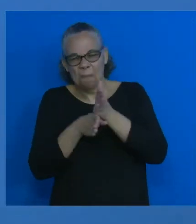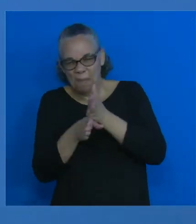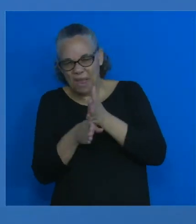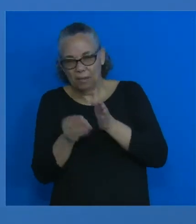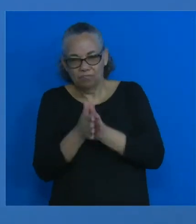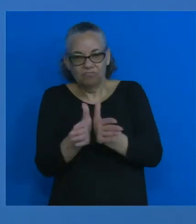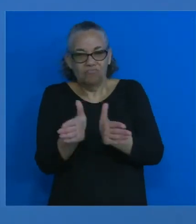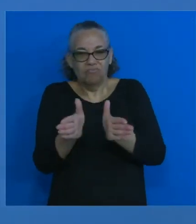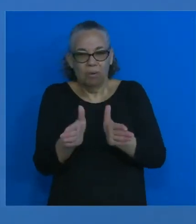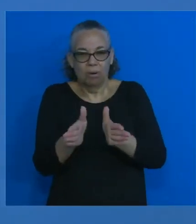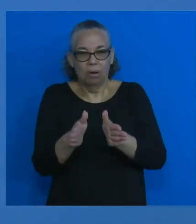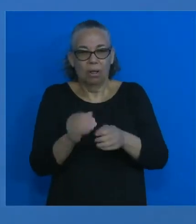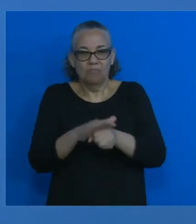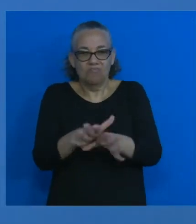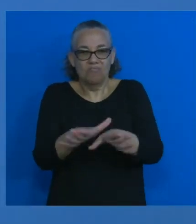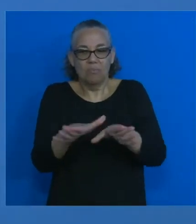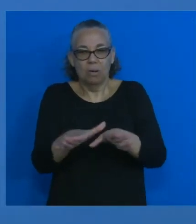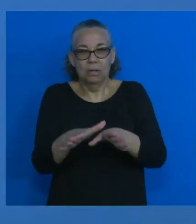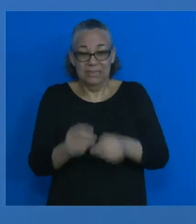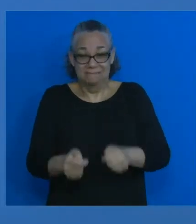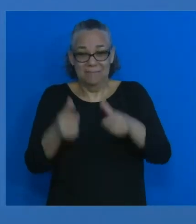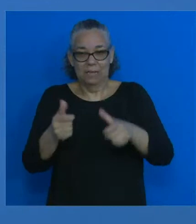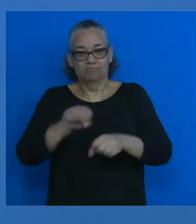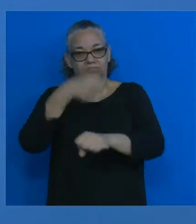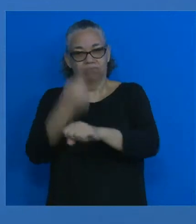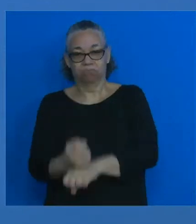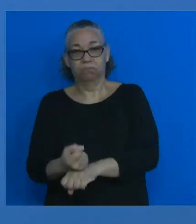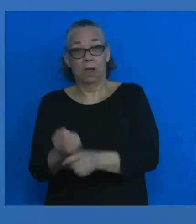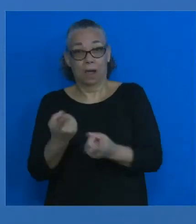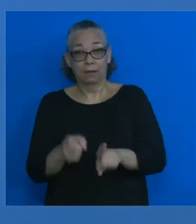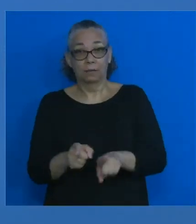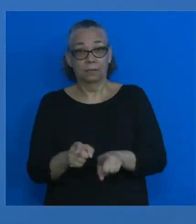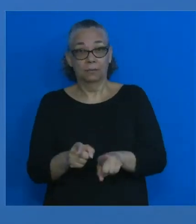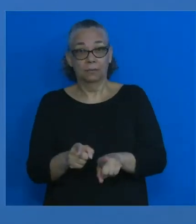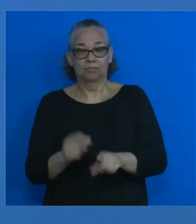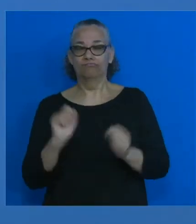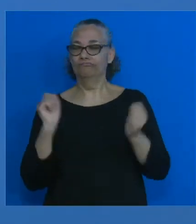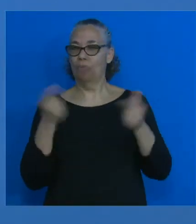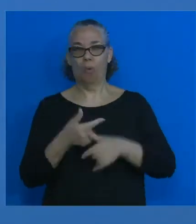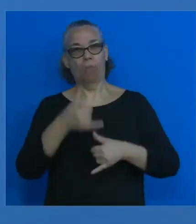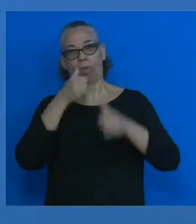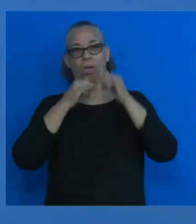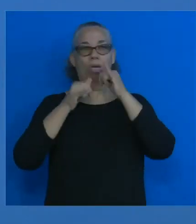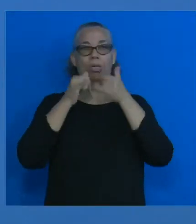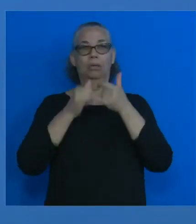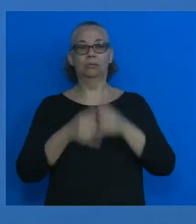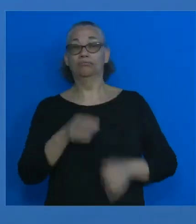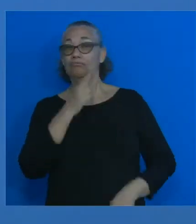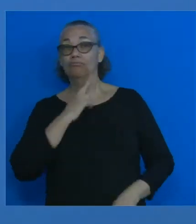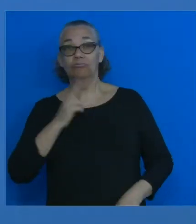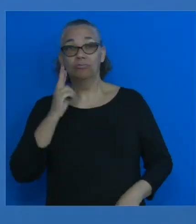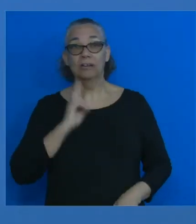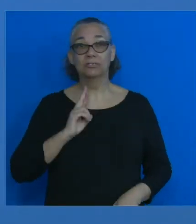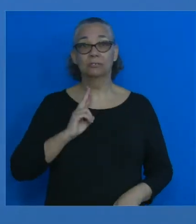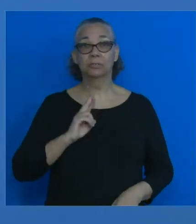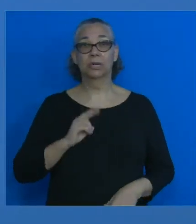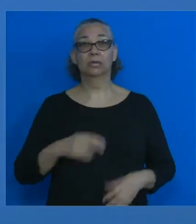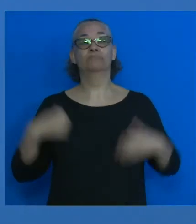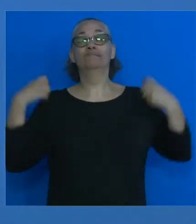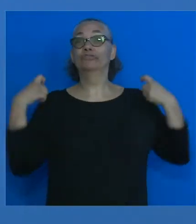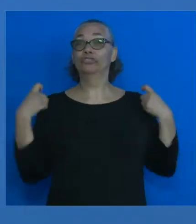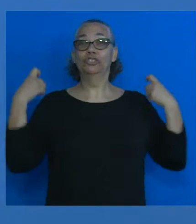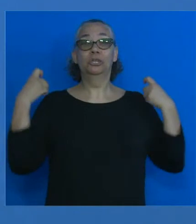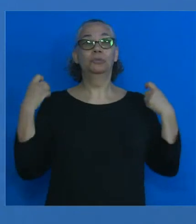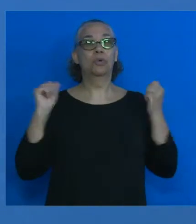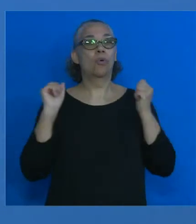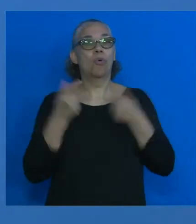outbreaks, immediate lockdowns were implemented. All bars, all restaurants, all gyms,